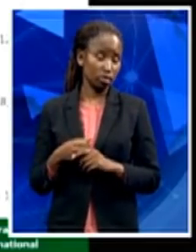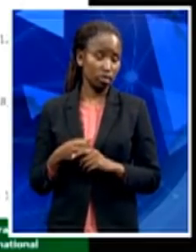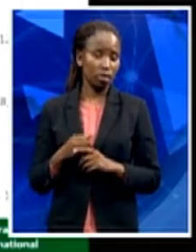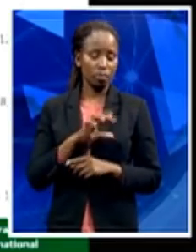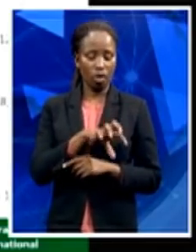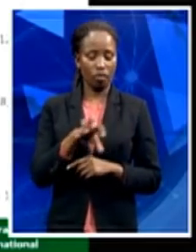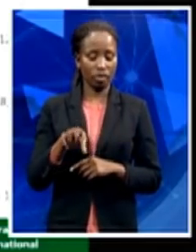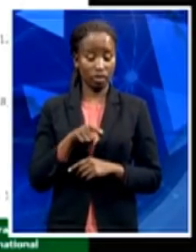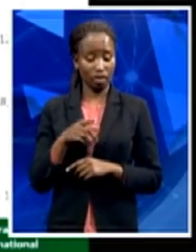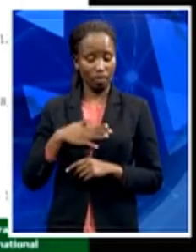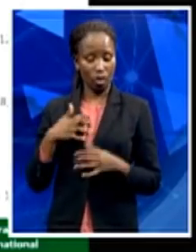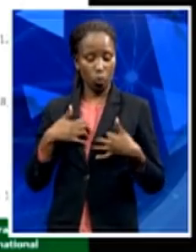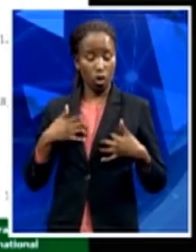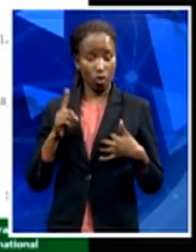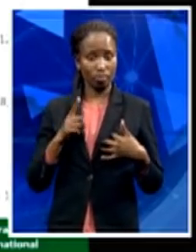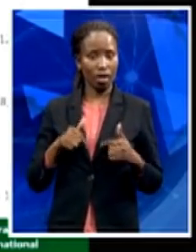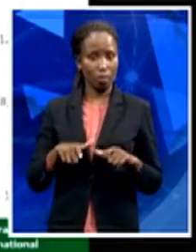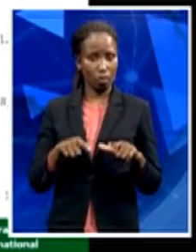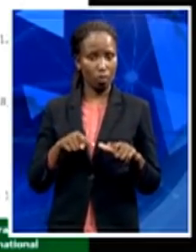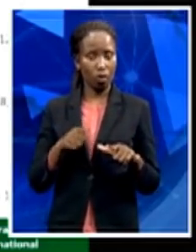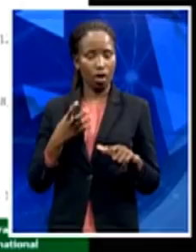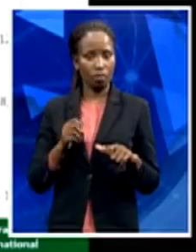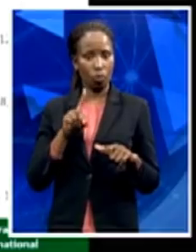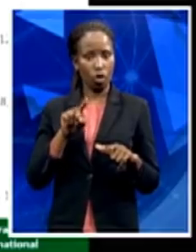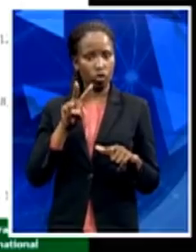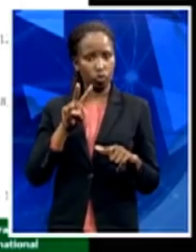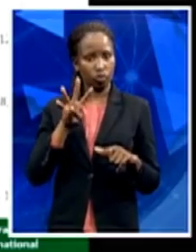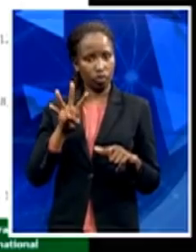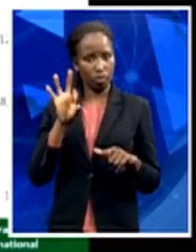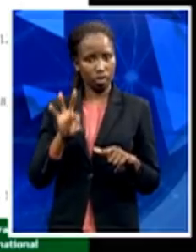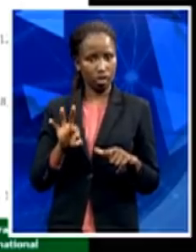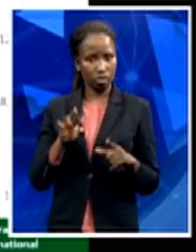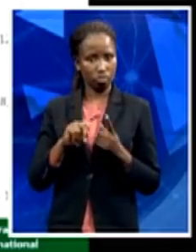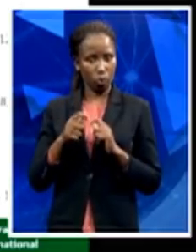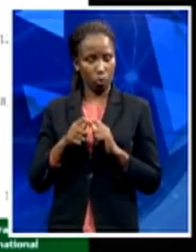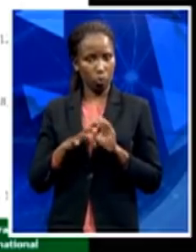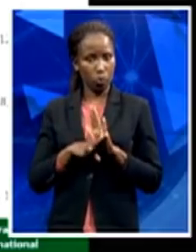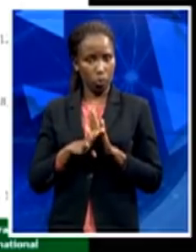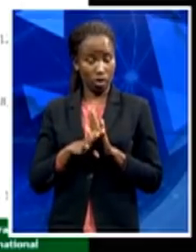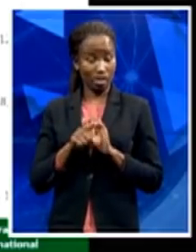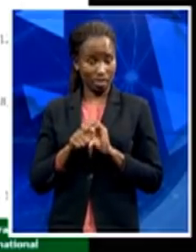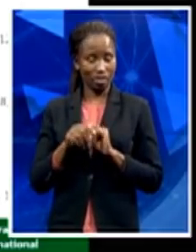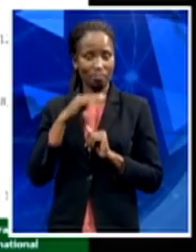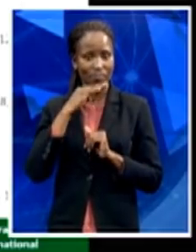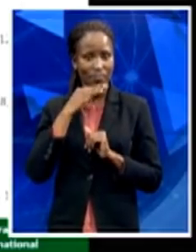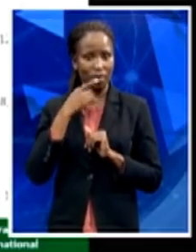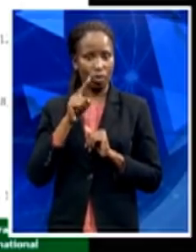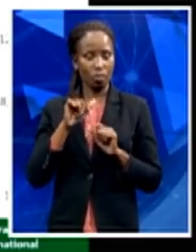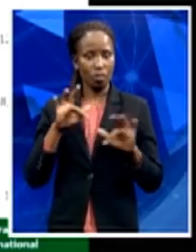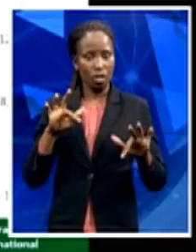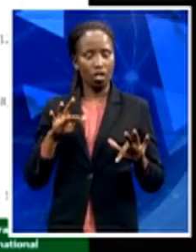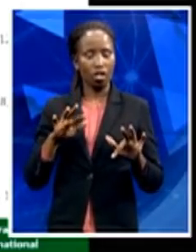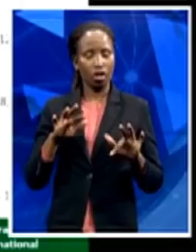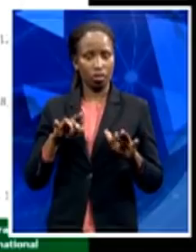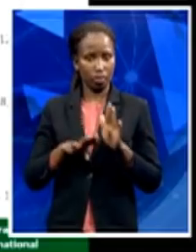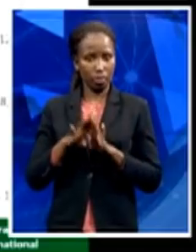had a 124% change, meaning in terms of increases in positivity, and then